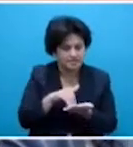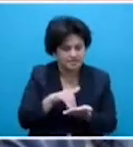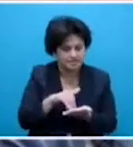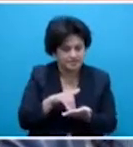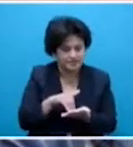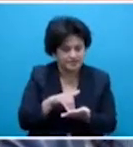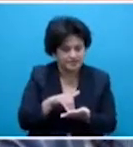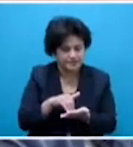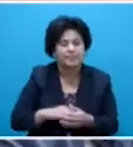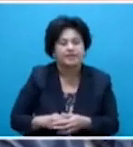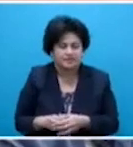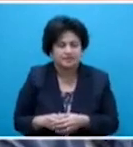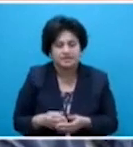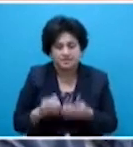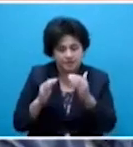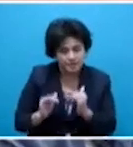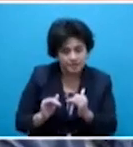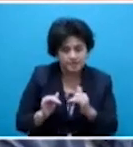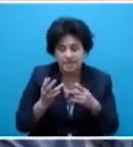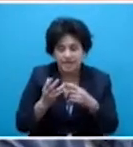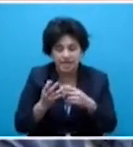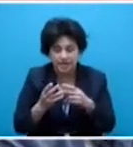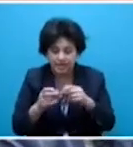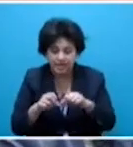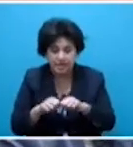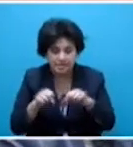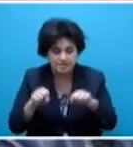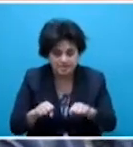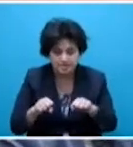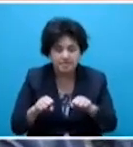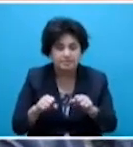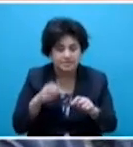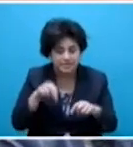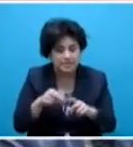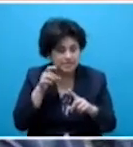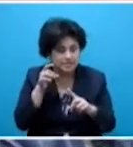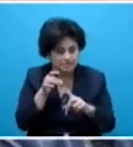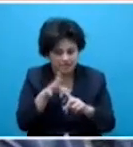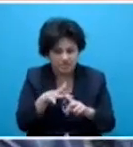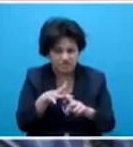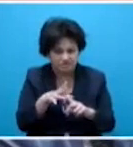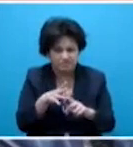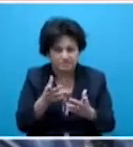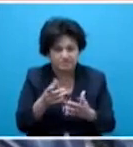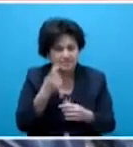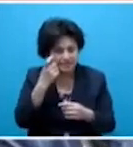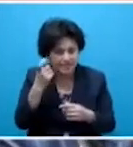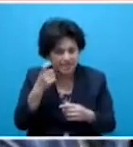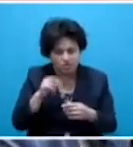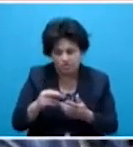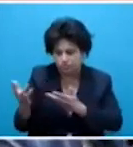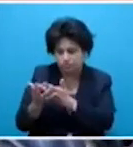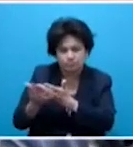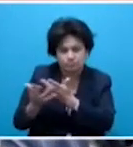The system of repatriation of cases that need specialist care is well established, where our staff are accessible to consult with specialists